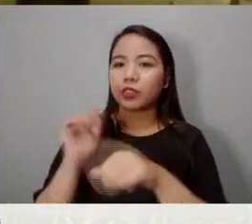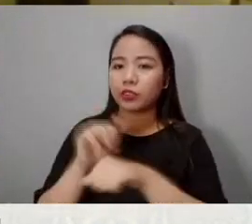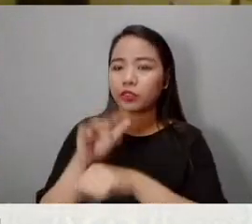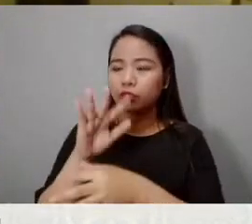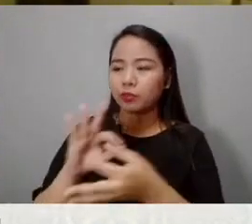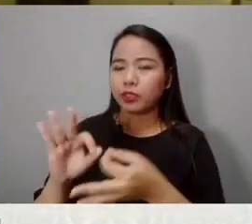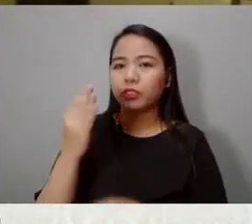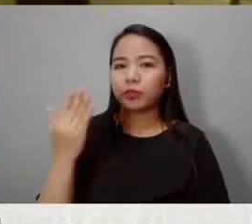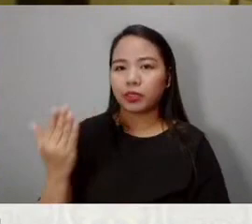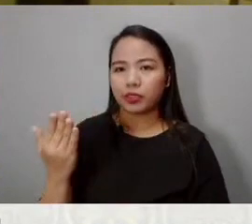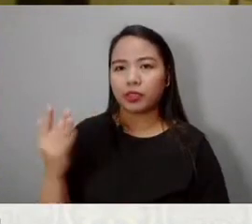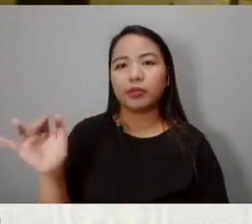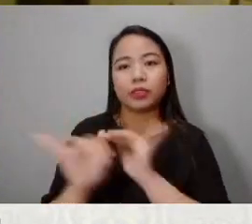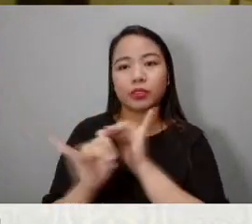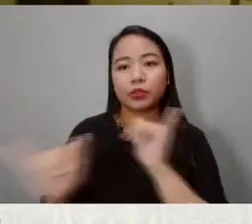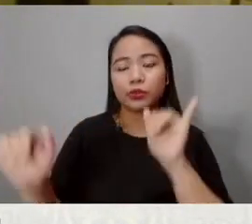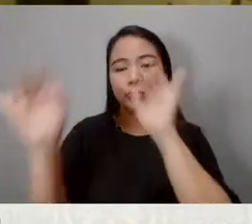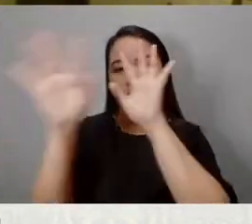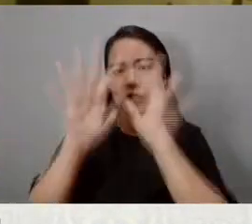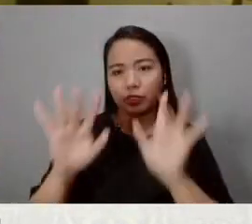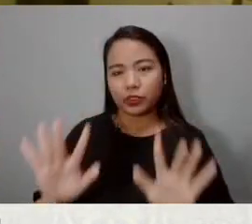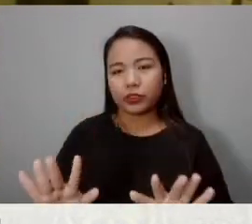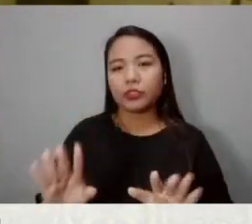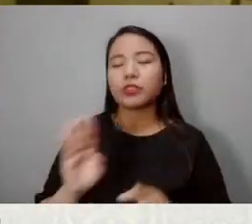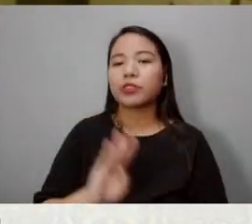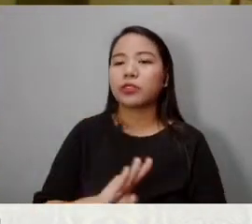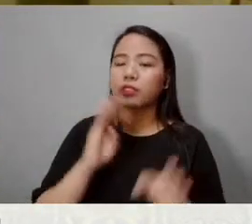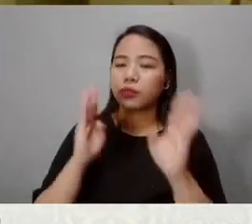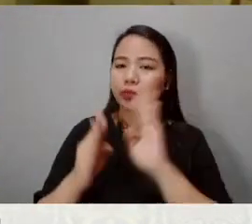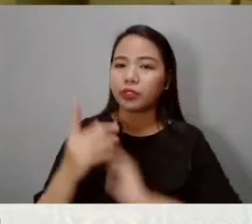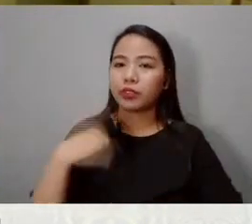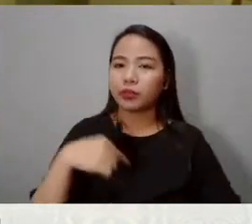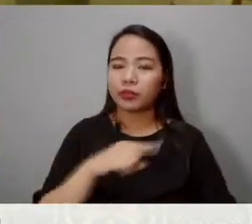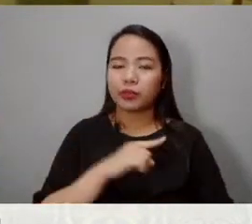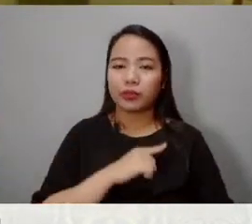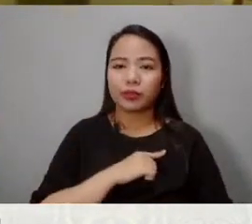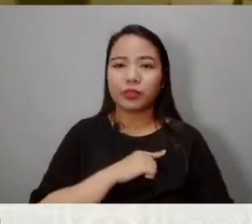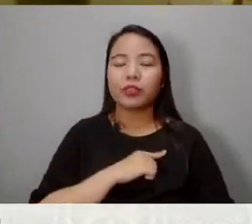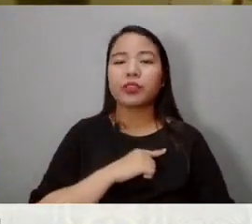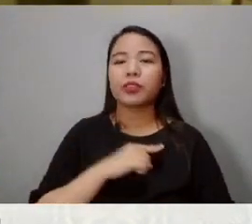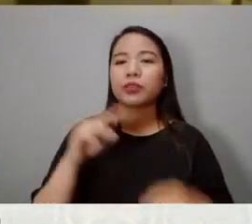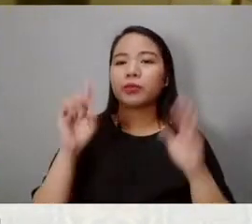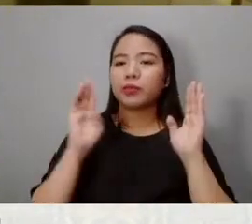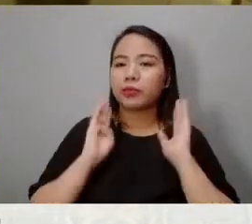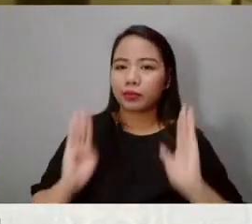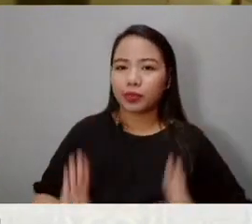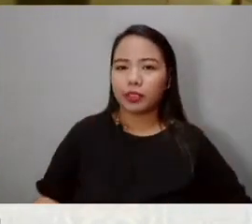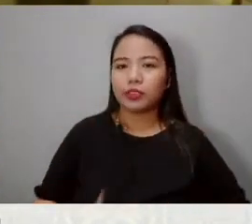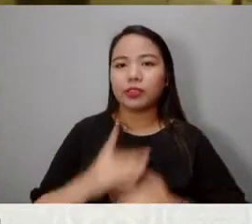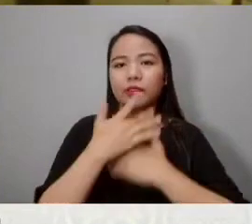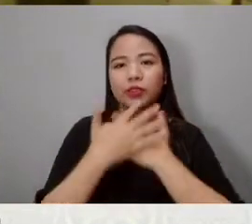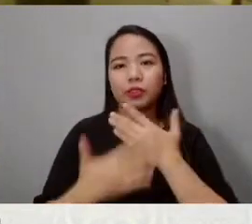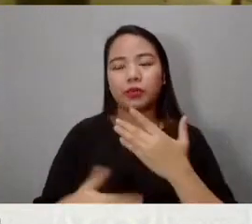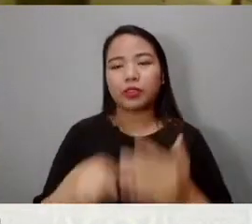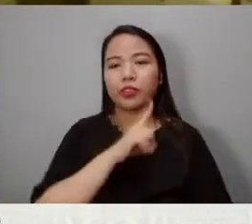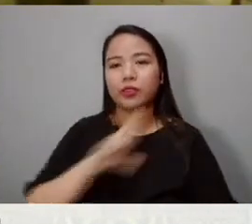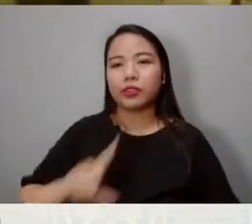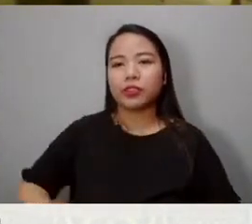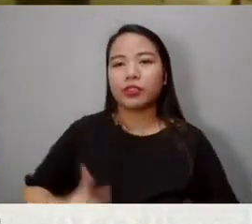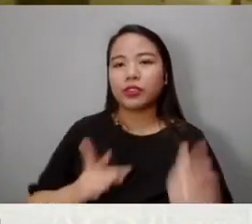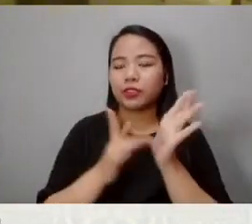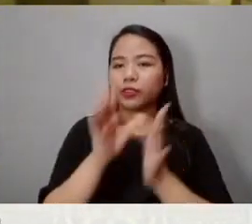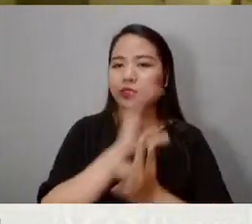Spirit upon them like the dewfall, so that they may become for us the body and blood of our Lord